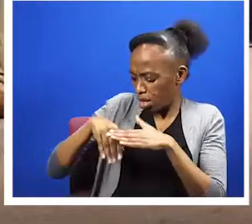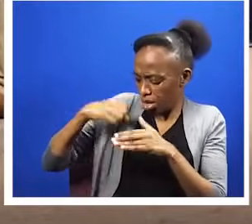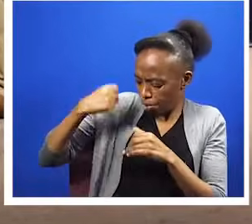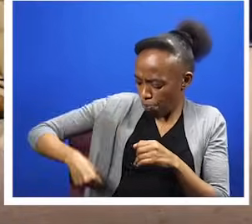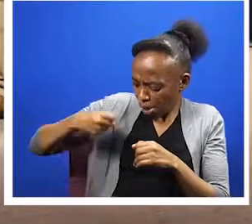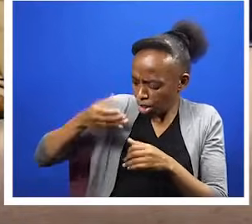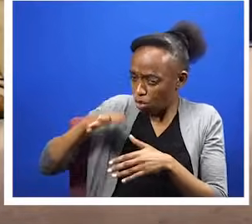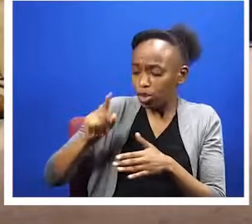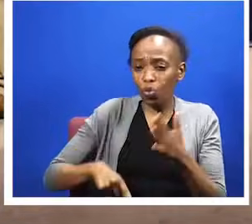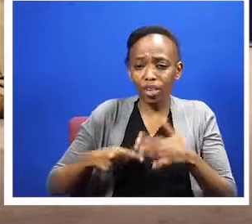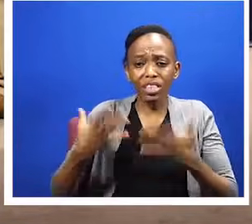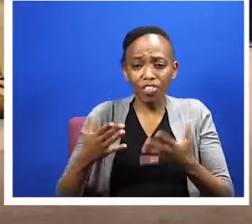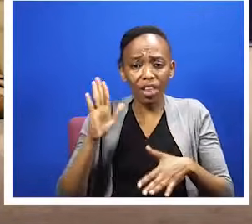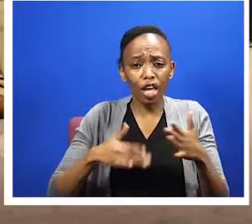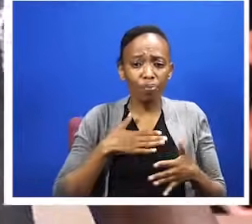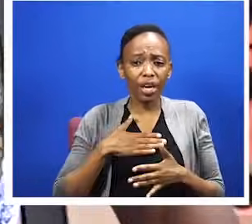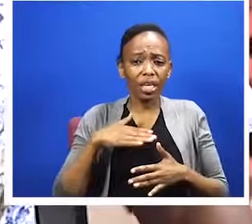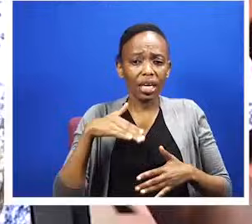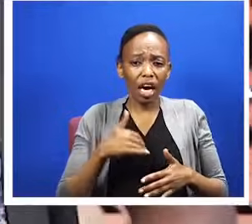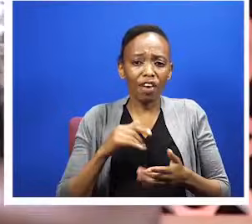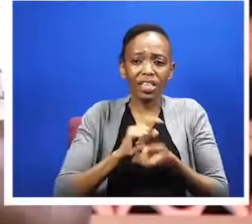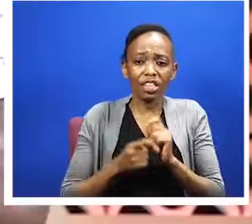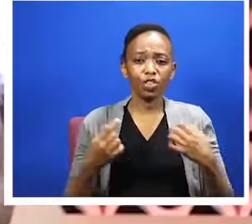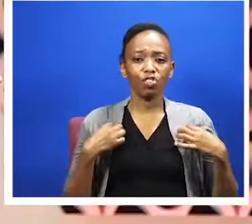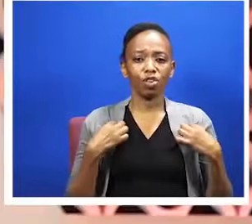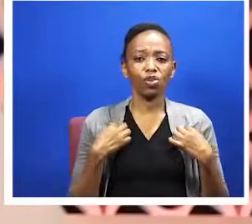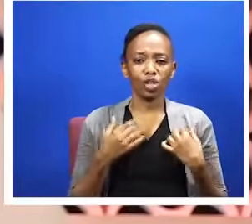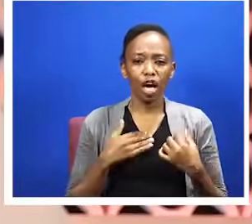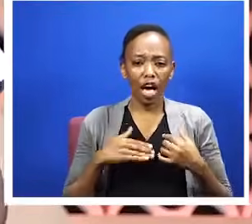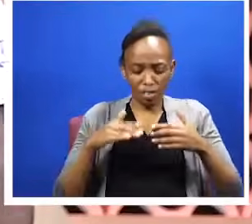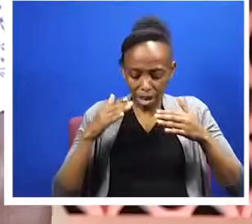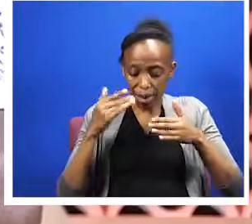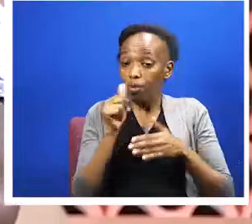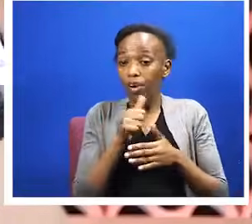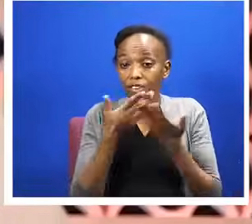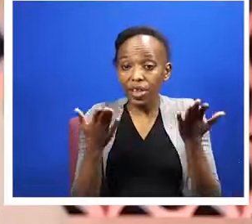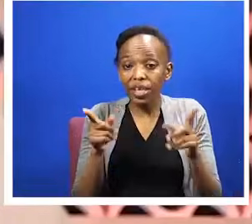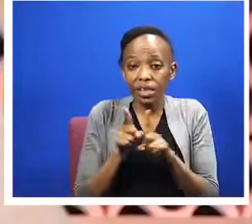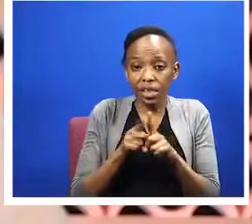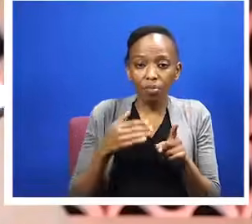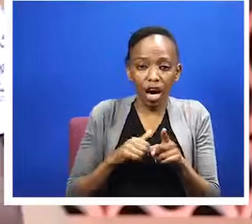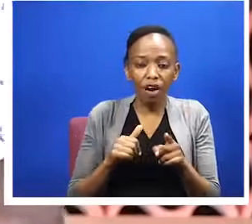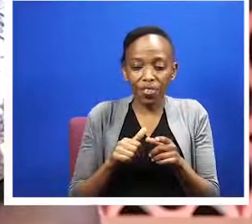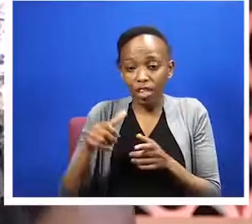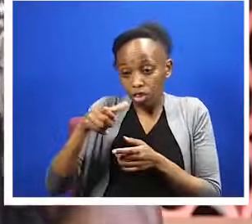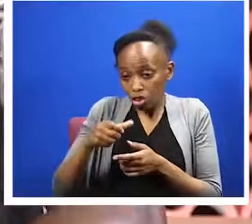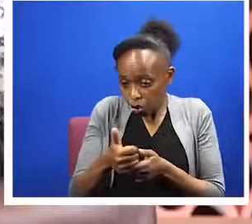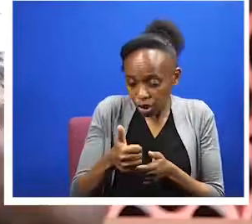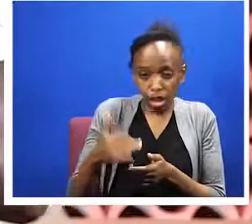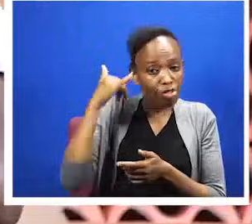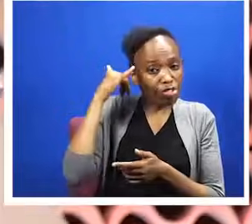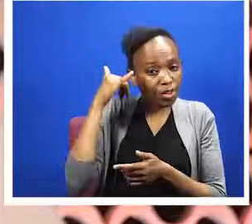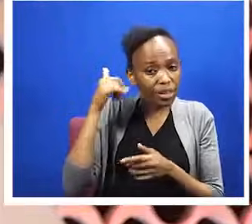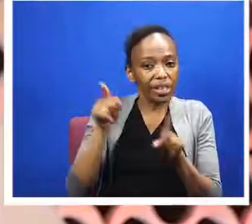bit heavier than mine. Oh, in this bag I have a change of clothes, I have my personal effects, and of course I have my spotlight, my phone, and